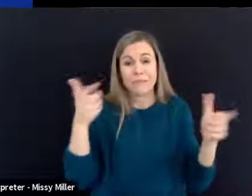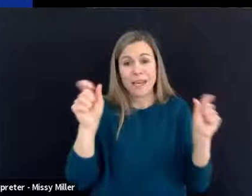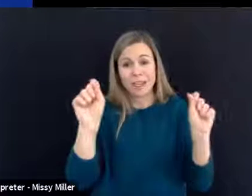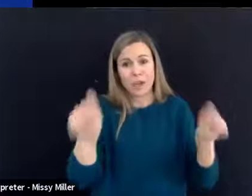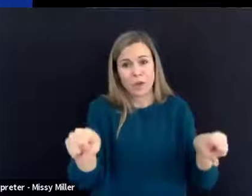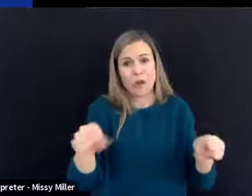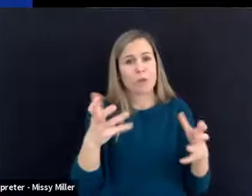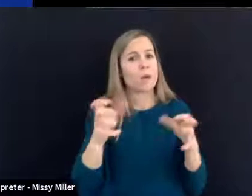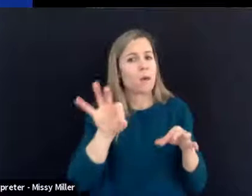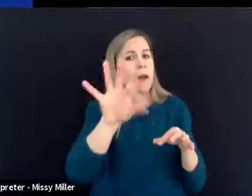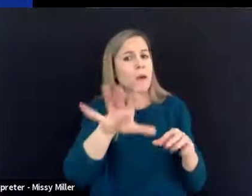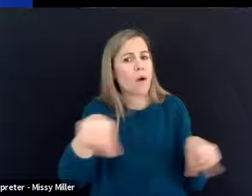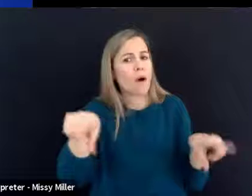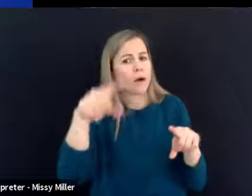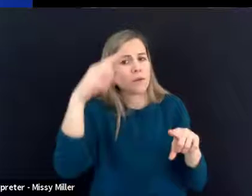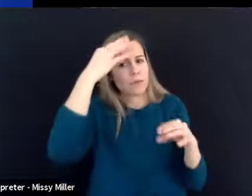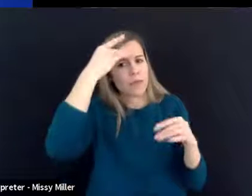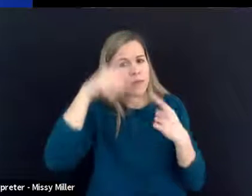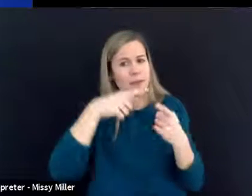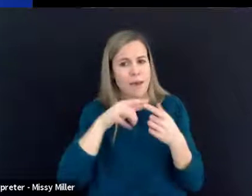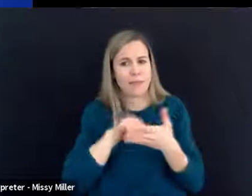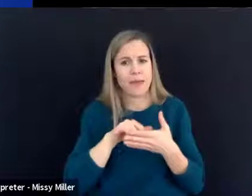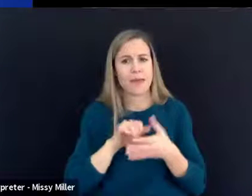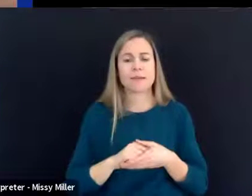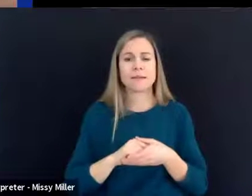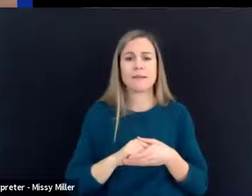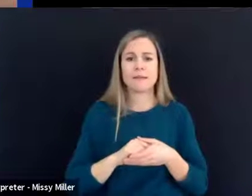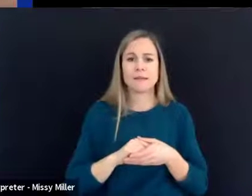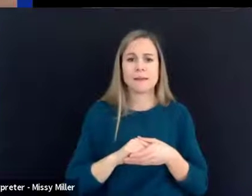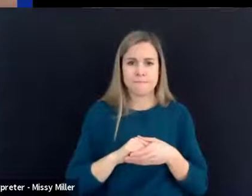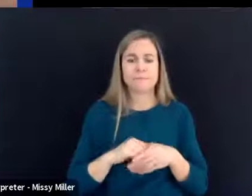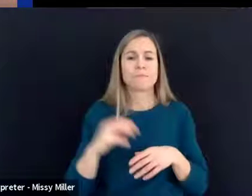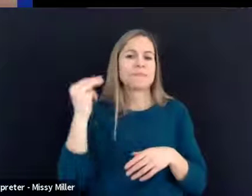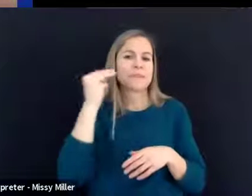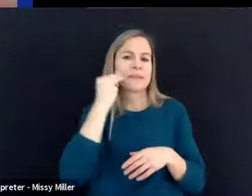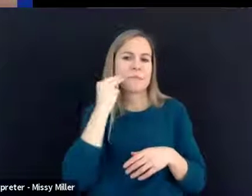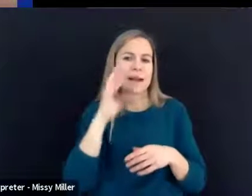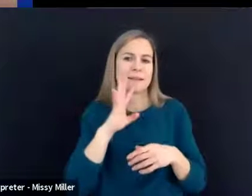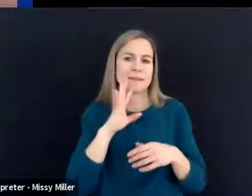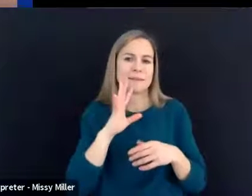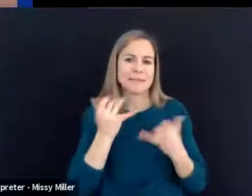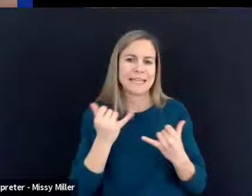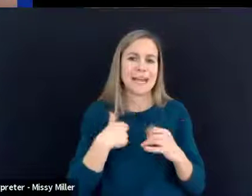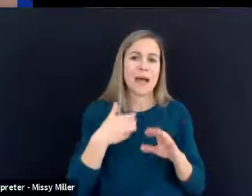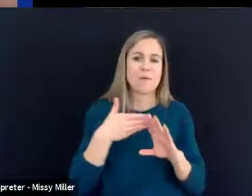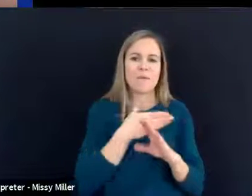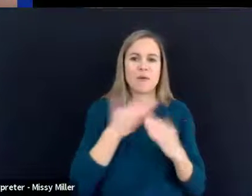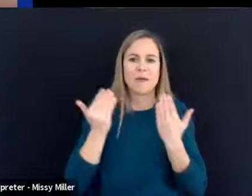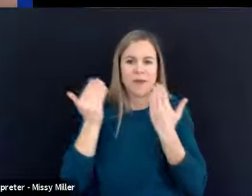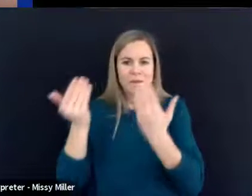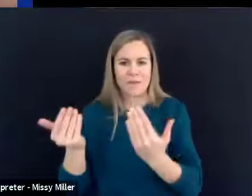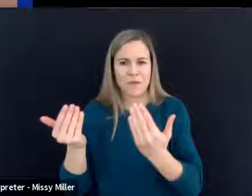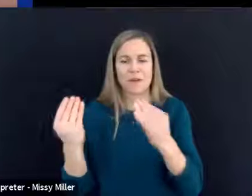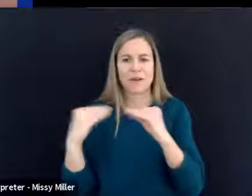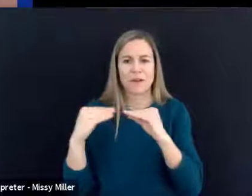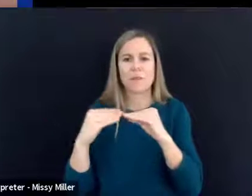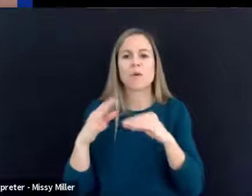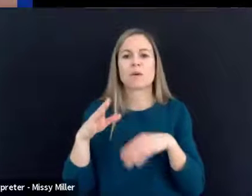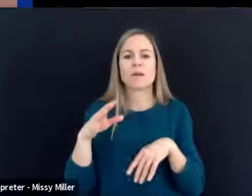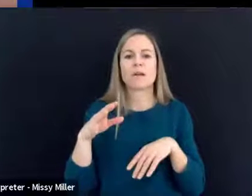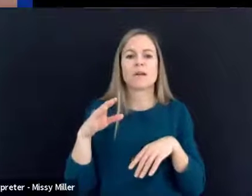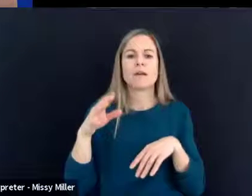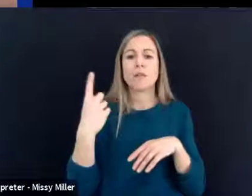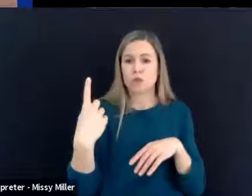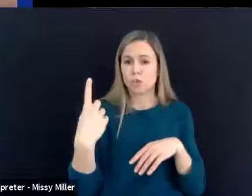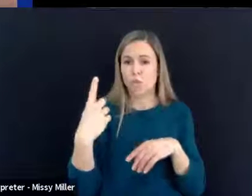think about. Megan, could you move it, please? And before we go ahead and move forward, this is Marilyn speaking. There is